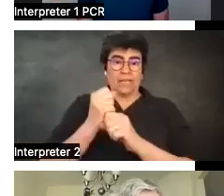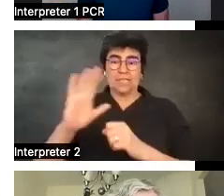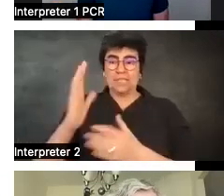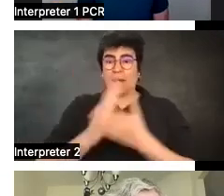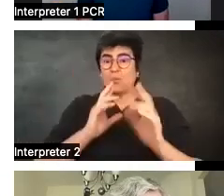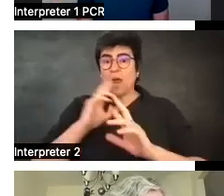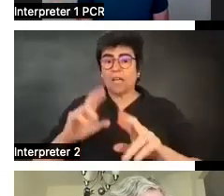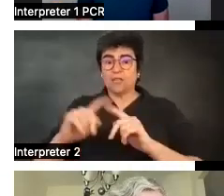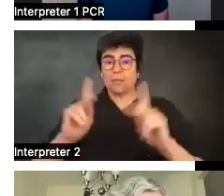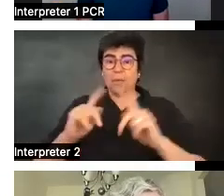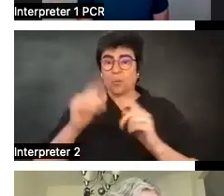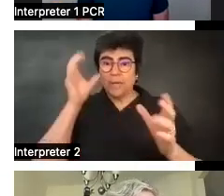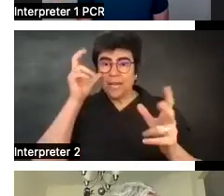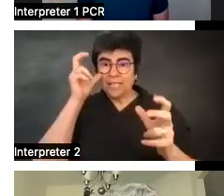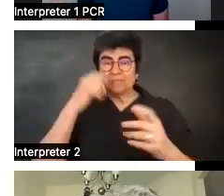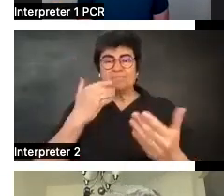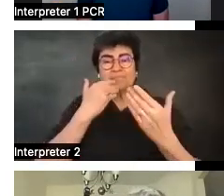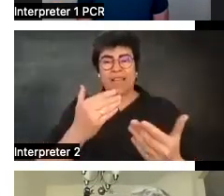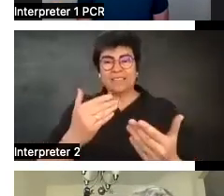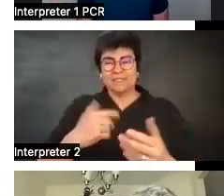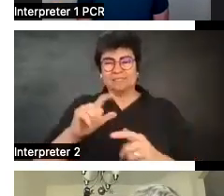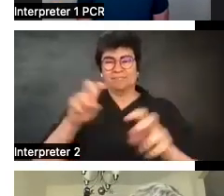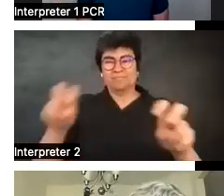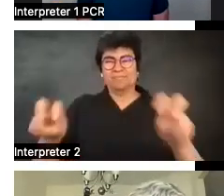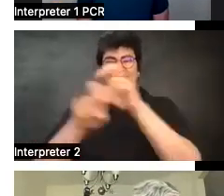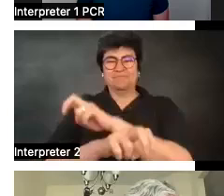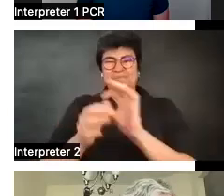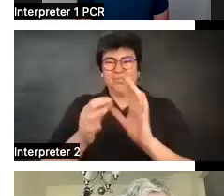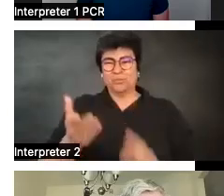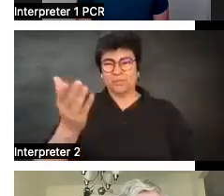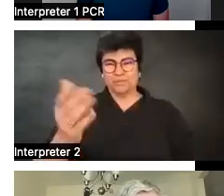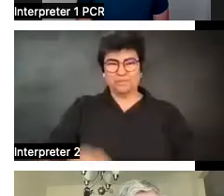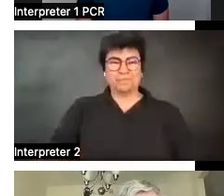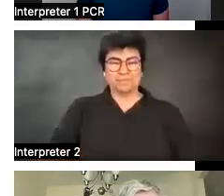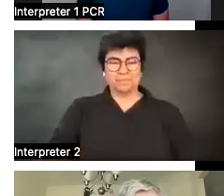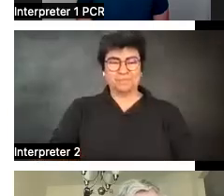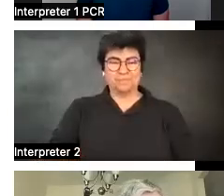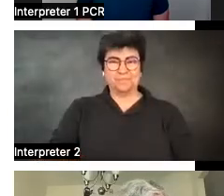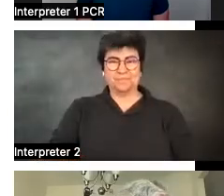people who have been listening to all this. Thanks.